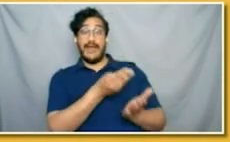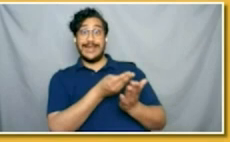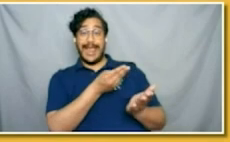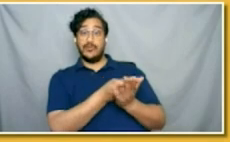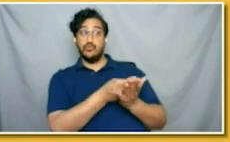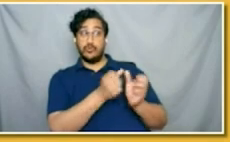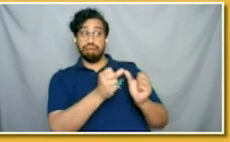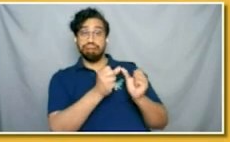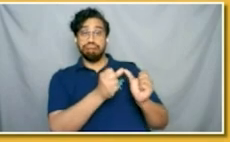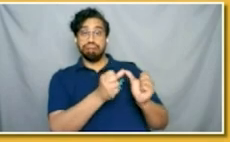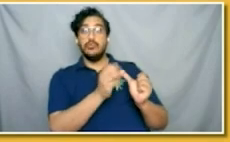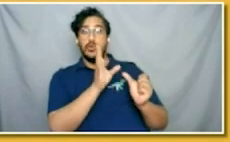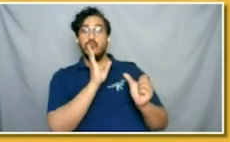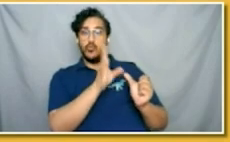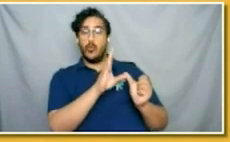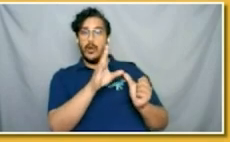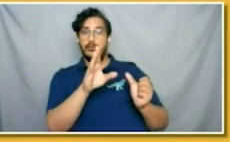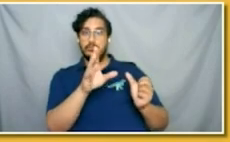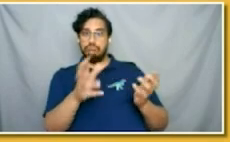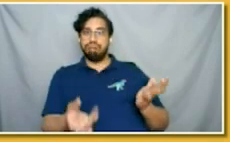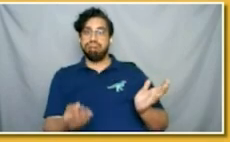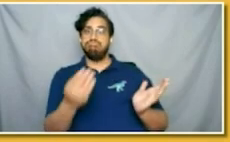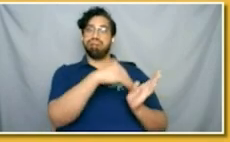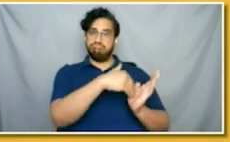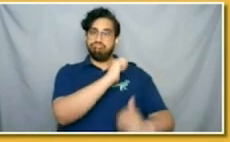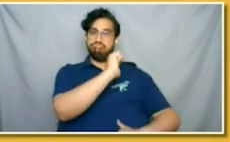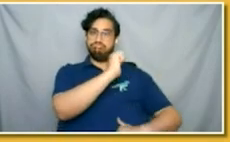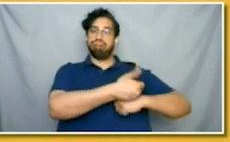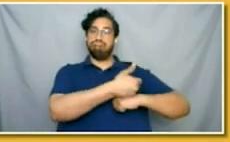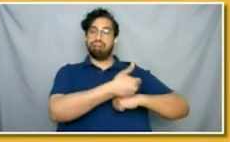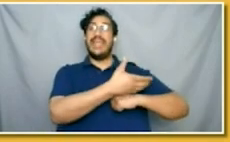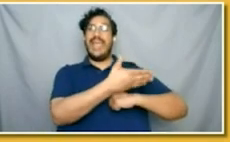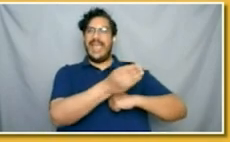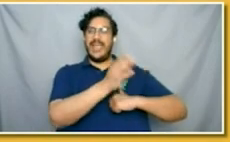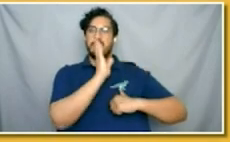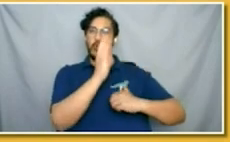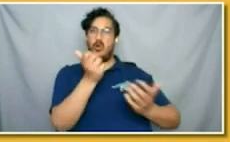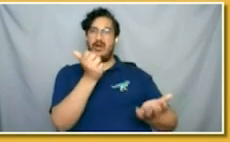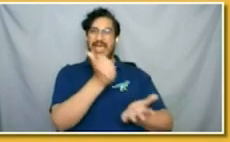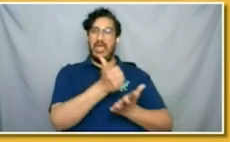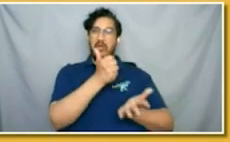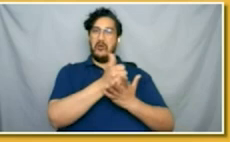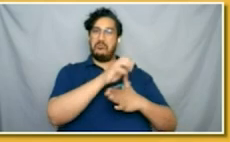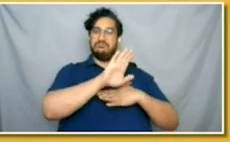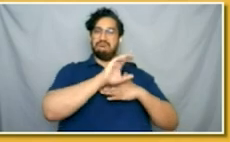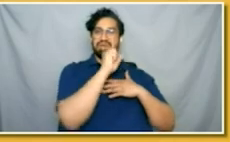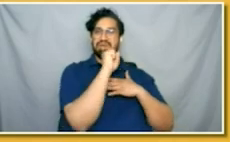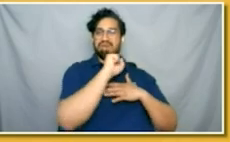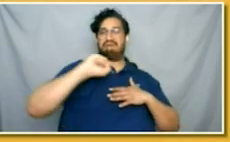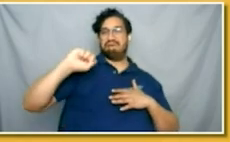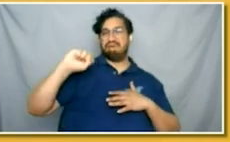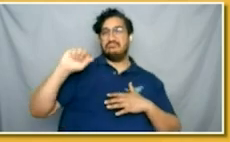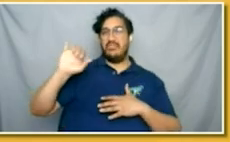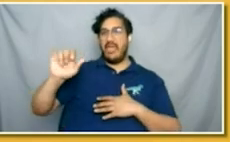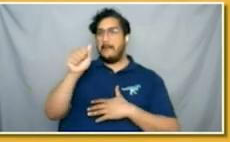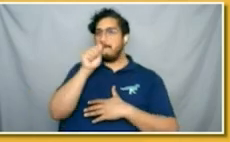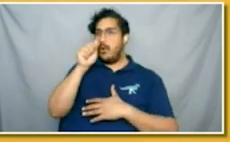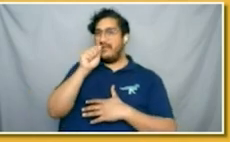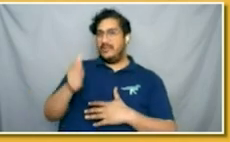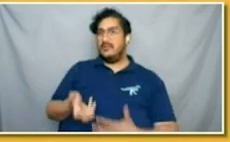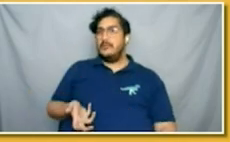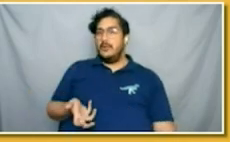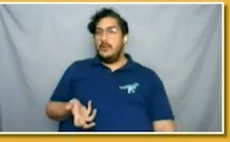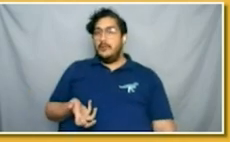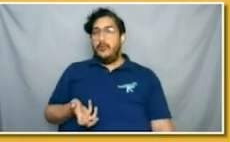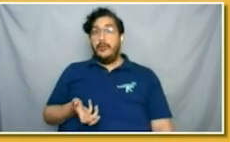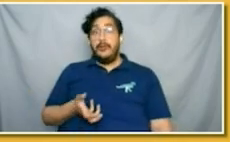combat privatization. And now we need our senators to pass it now. I believe they were trying to a little